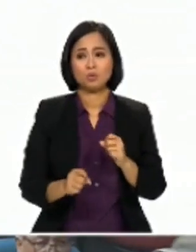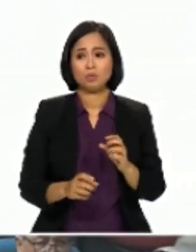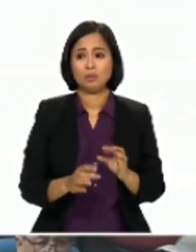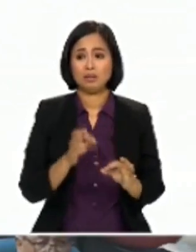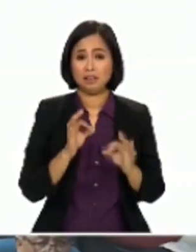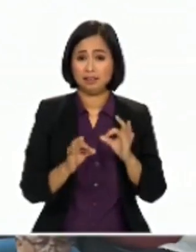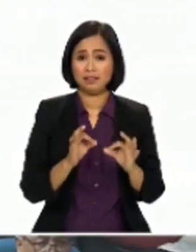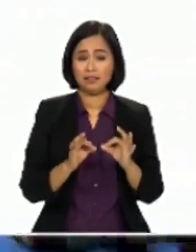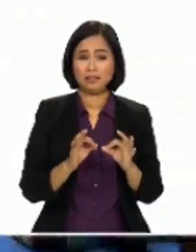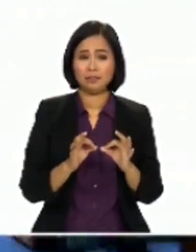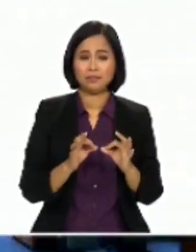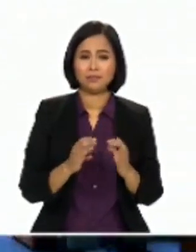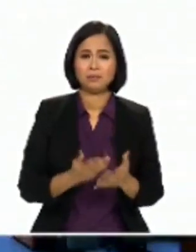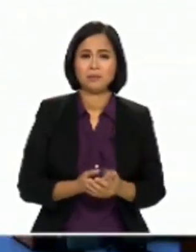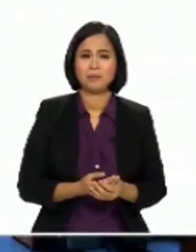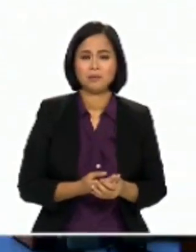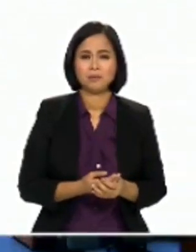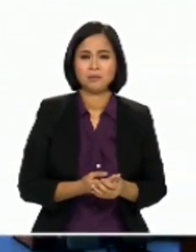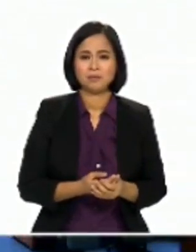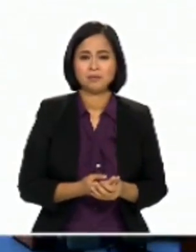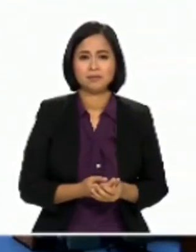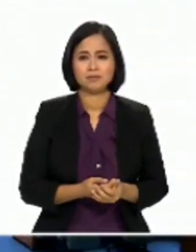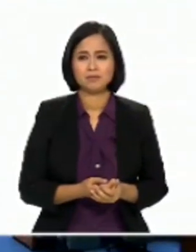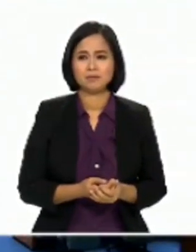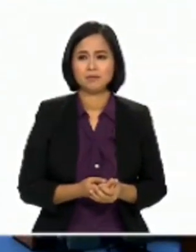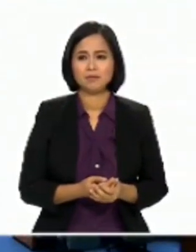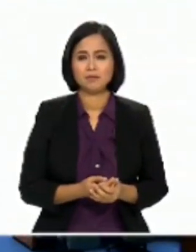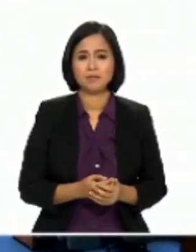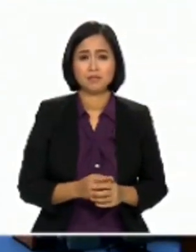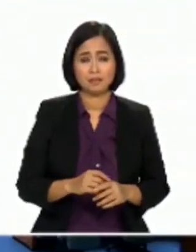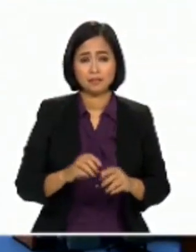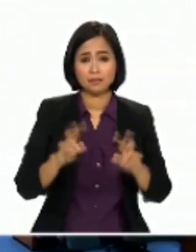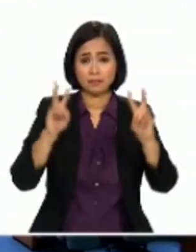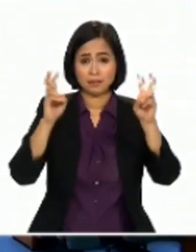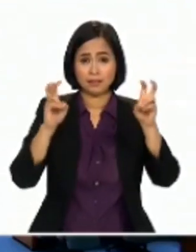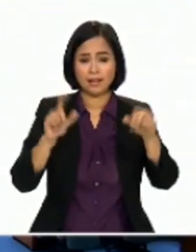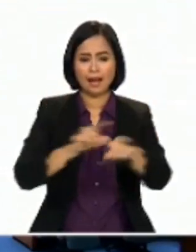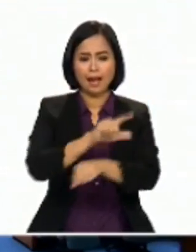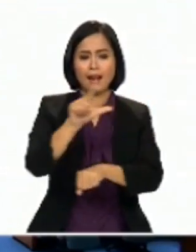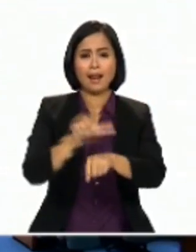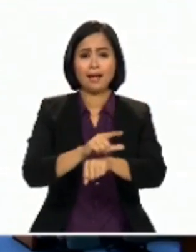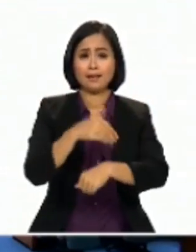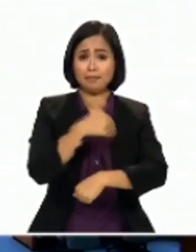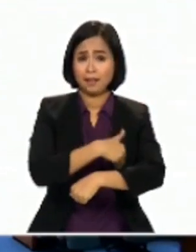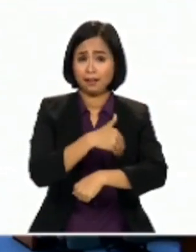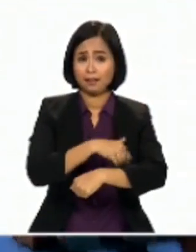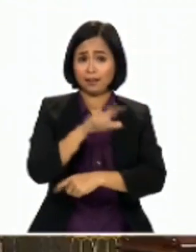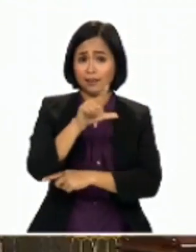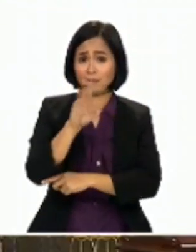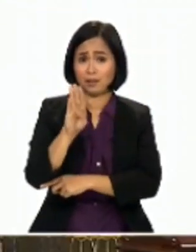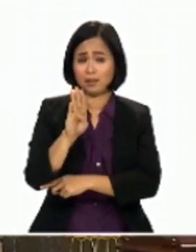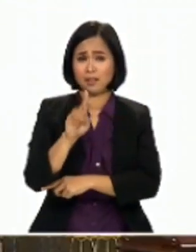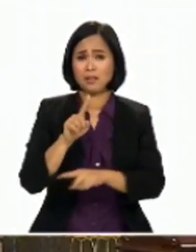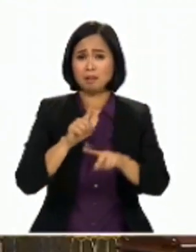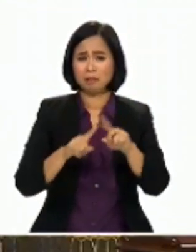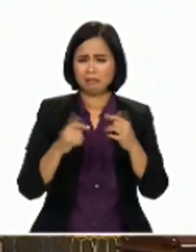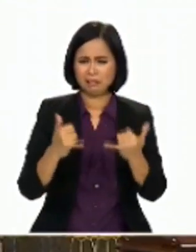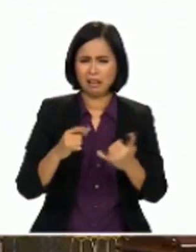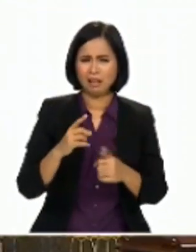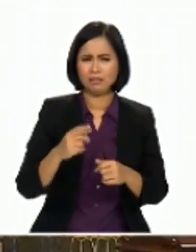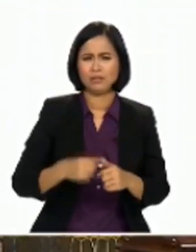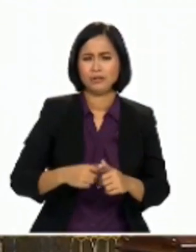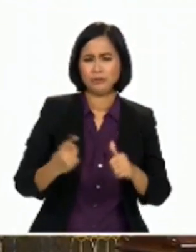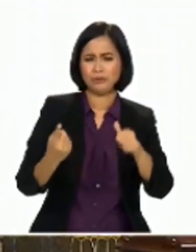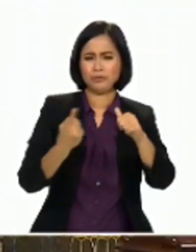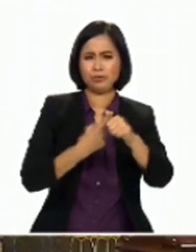na, you know, you're called land bank. But you are now the number one commercial bank in the